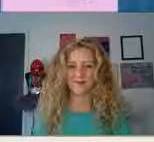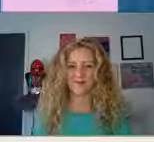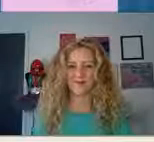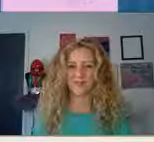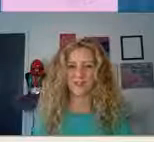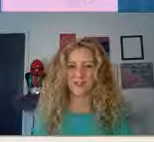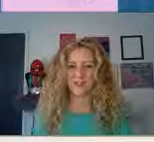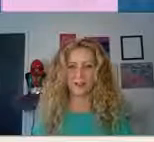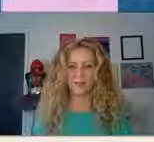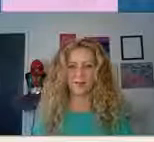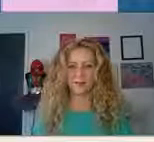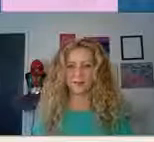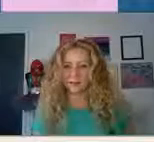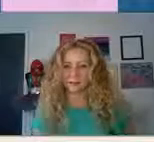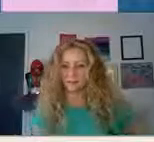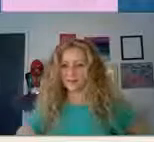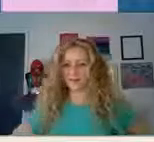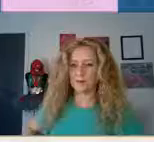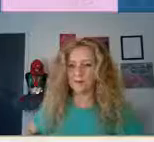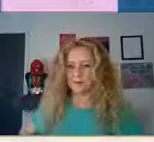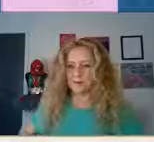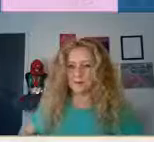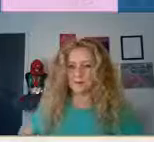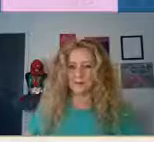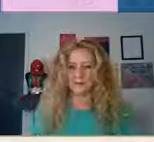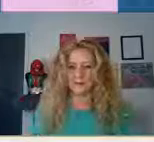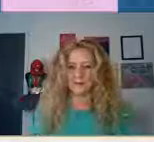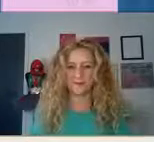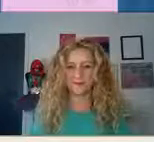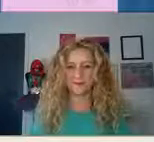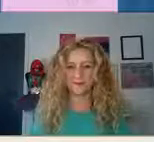Now let's zip our adventure bags together.